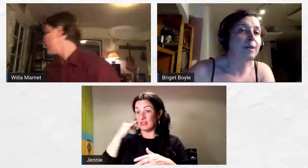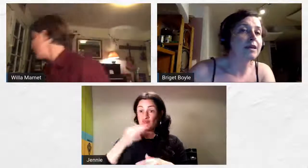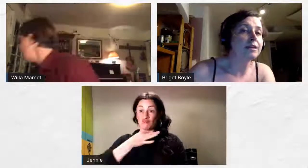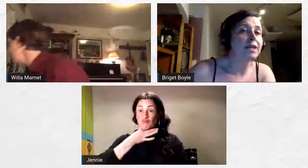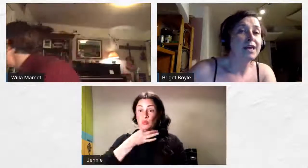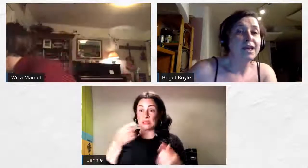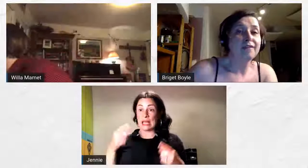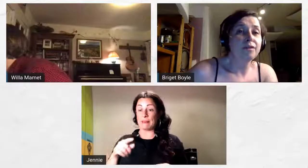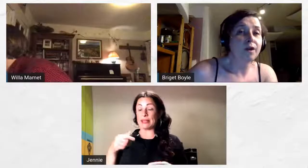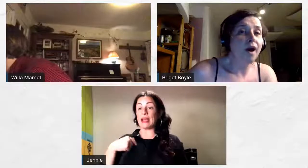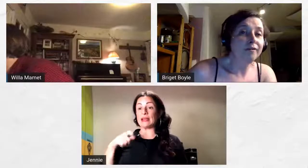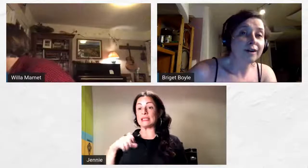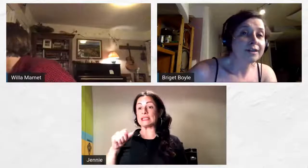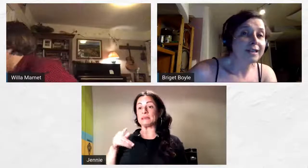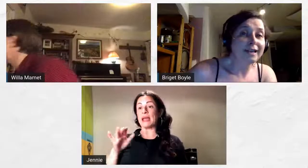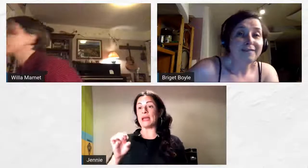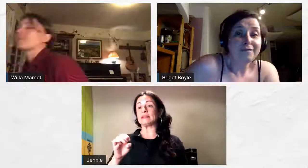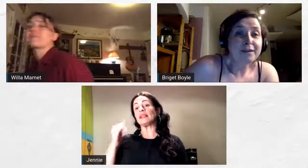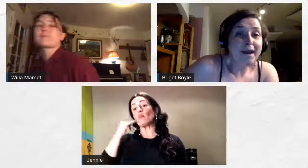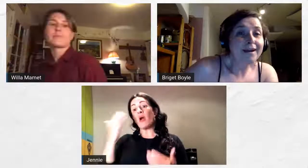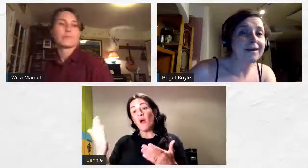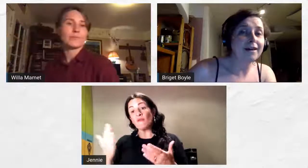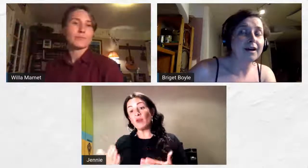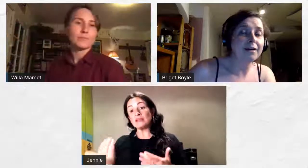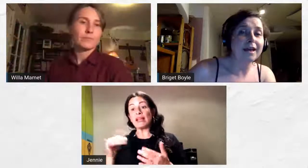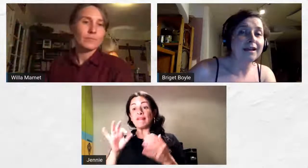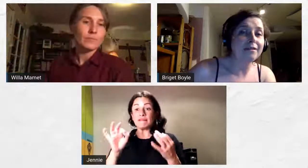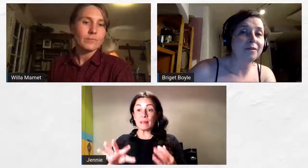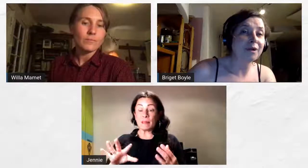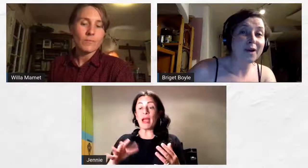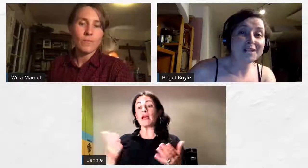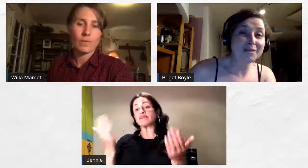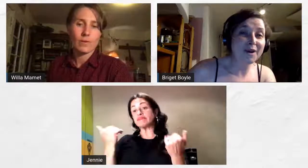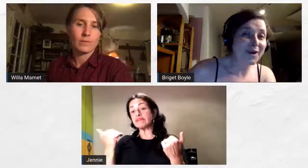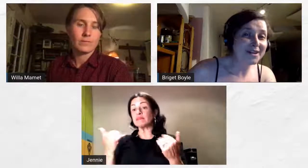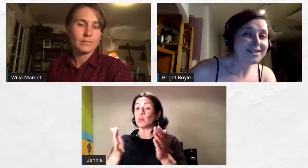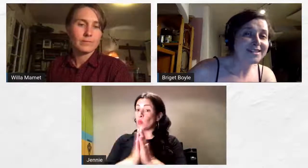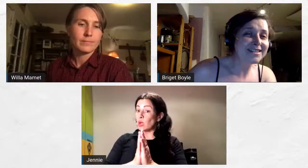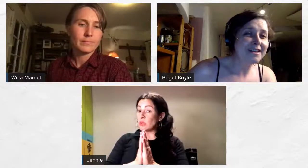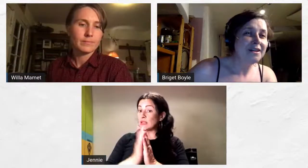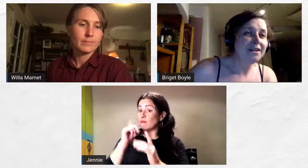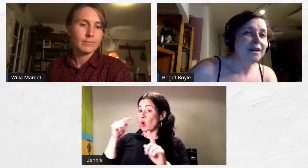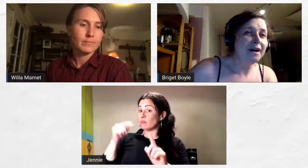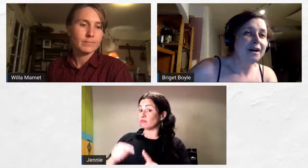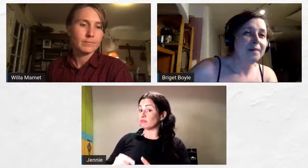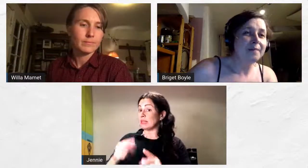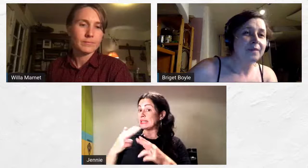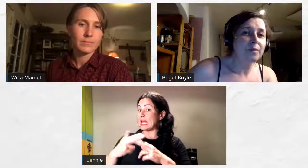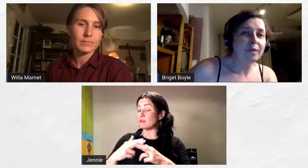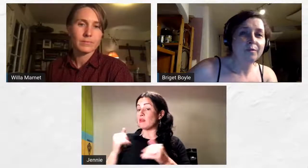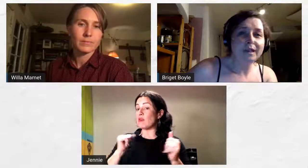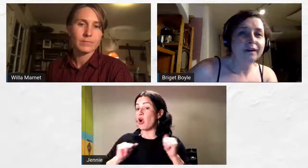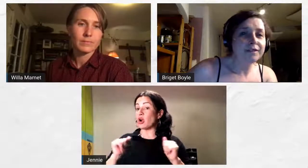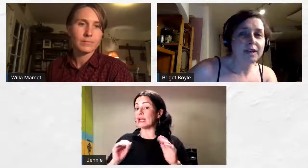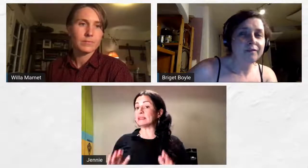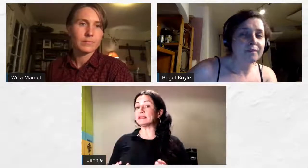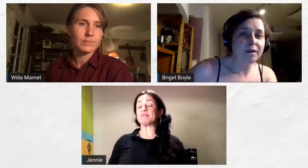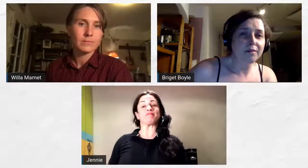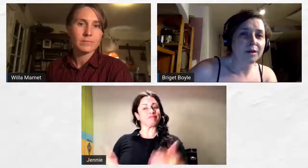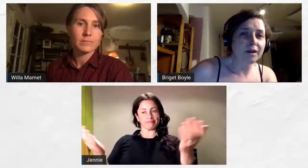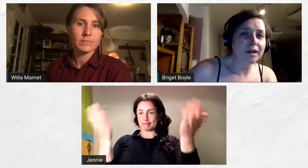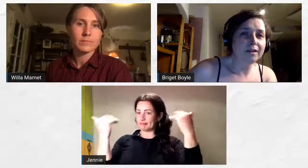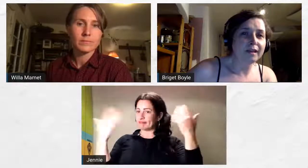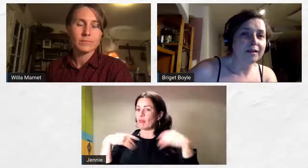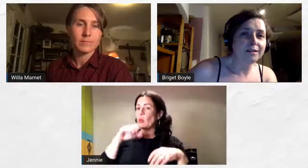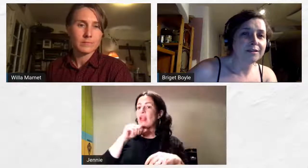I Need Space, if you want to offer us any feedback, any requests for artists, we love to hear